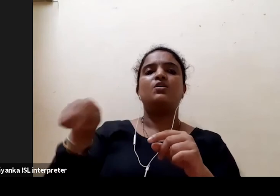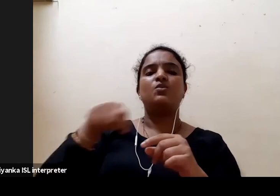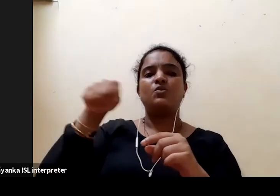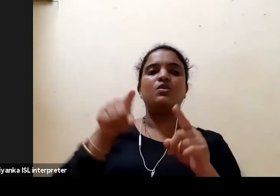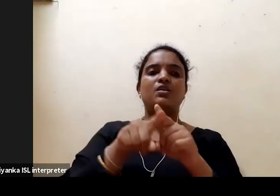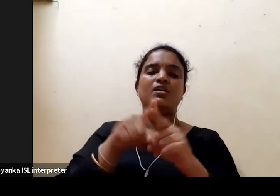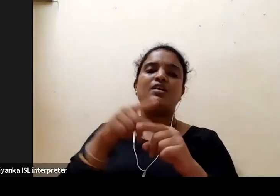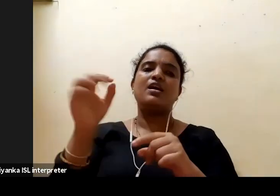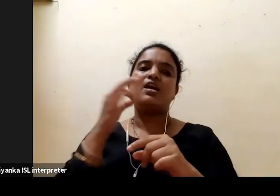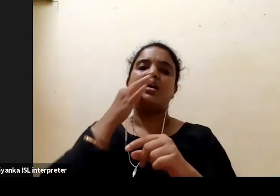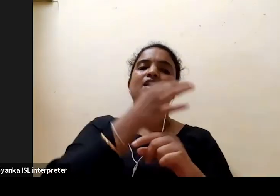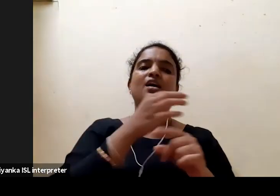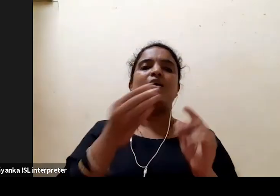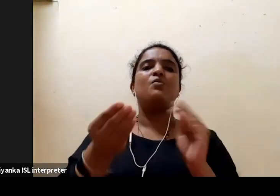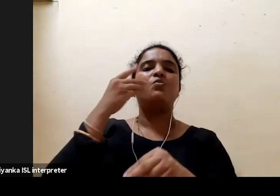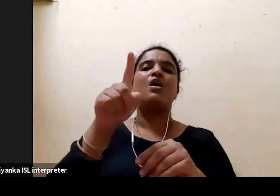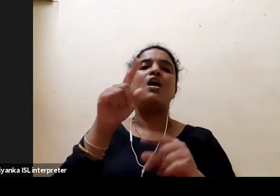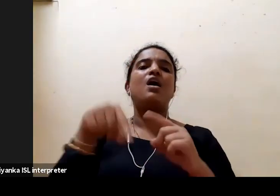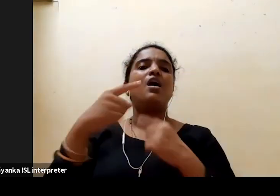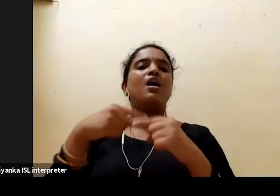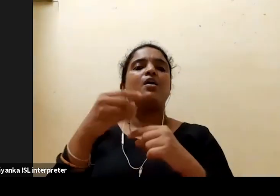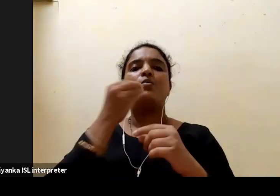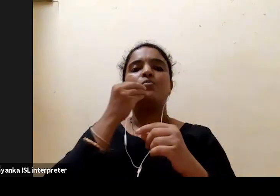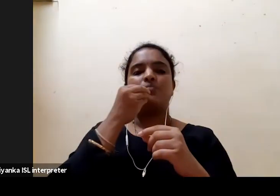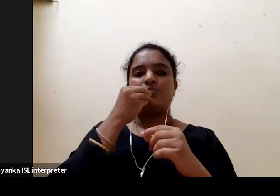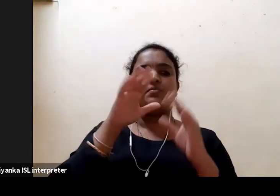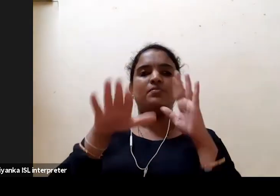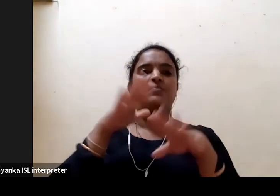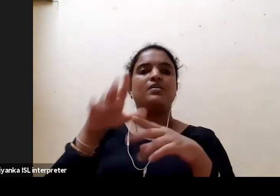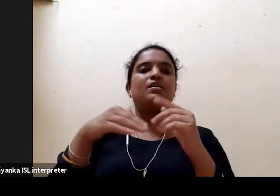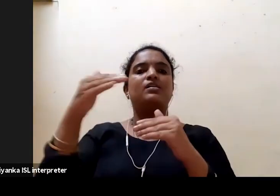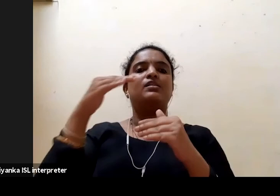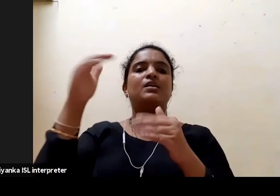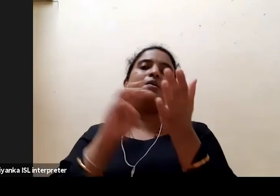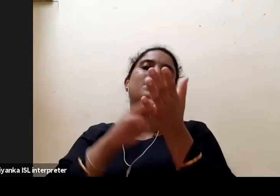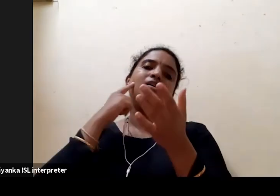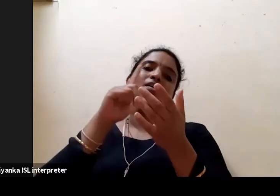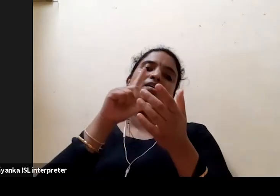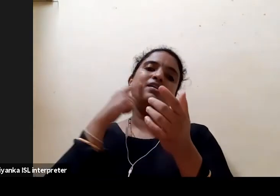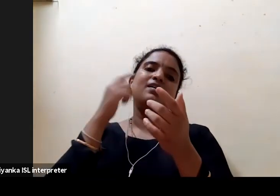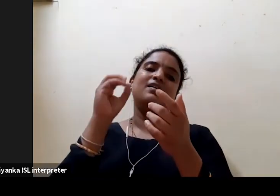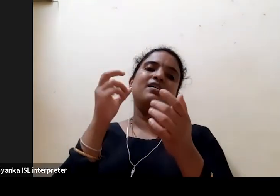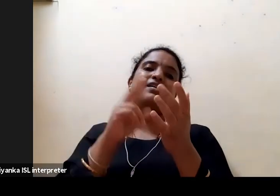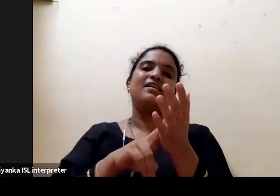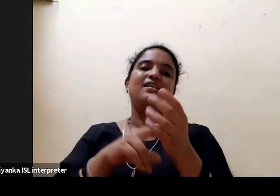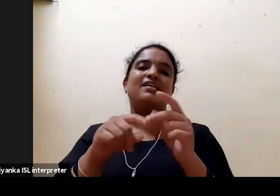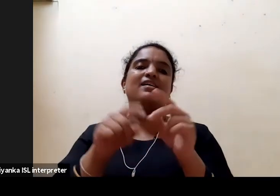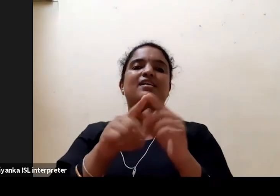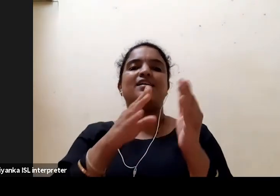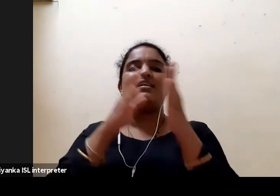you please share a little bit more about meal planning for millennials? Oh, that's the topic for